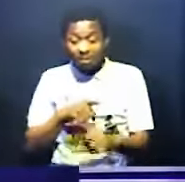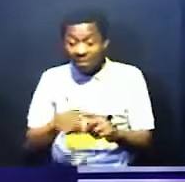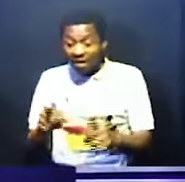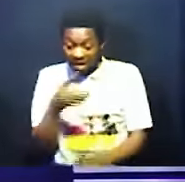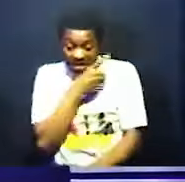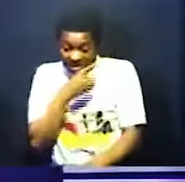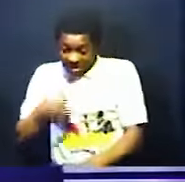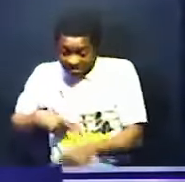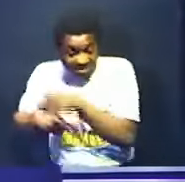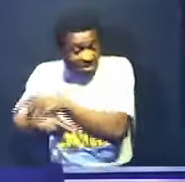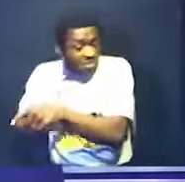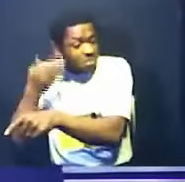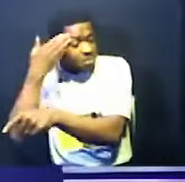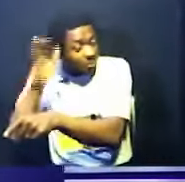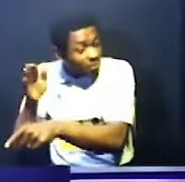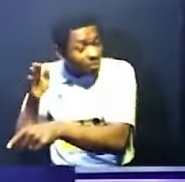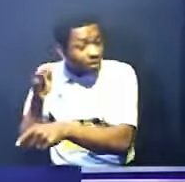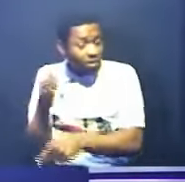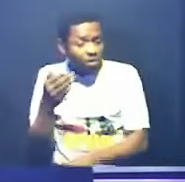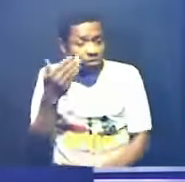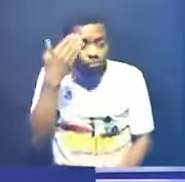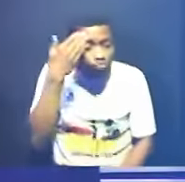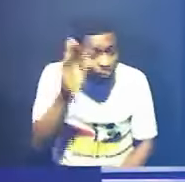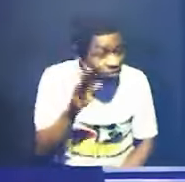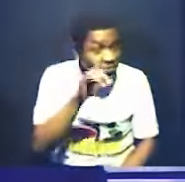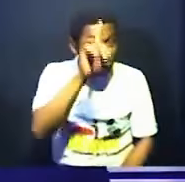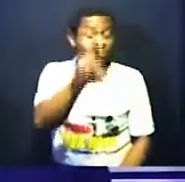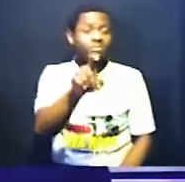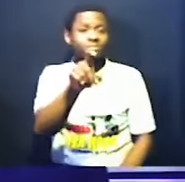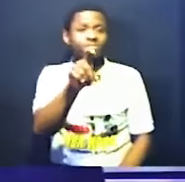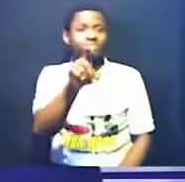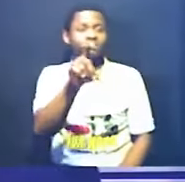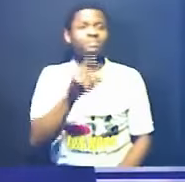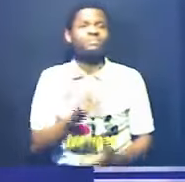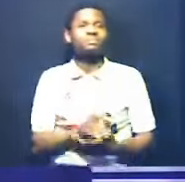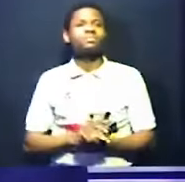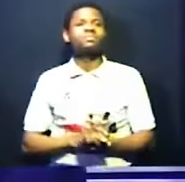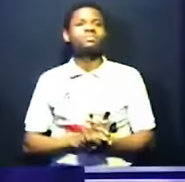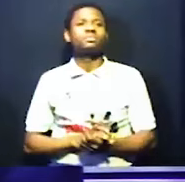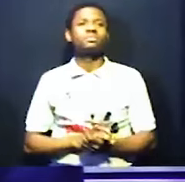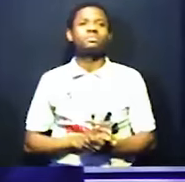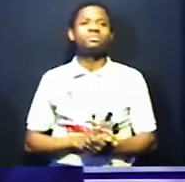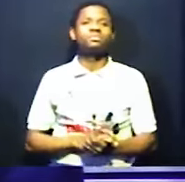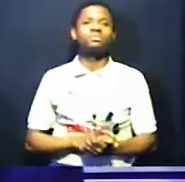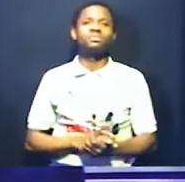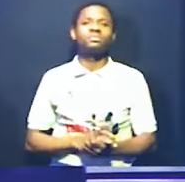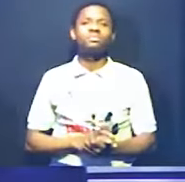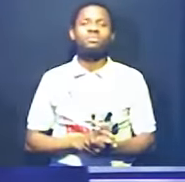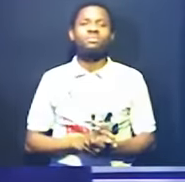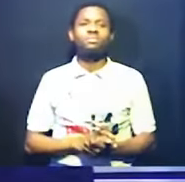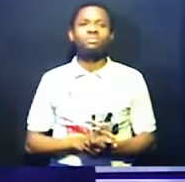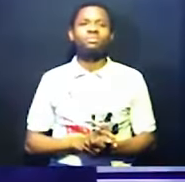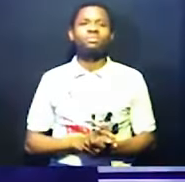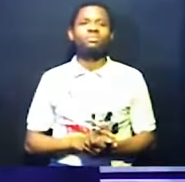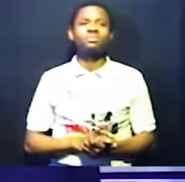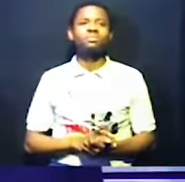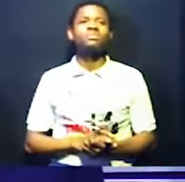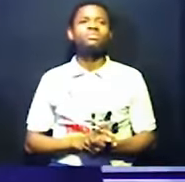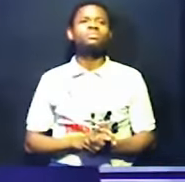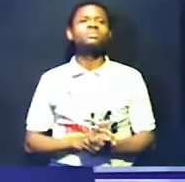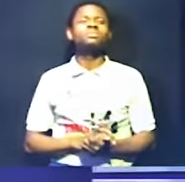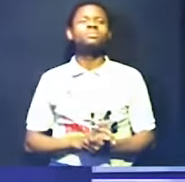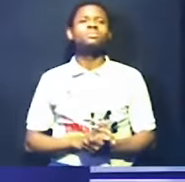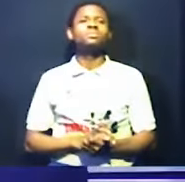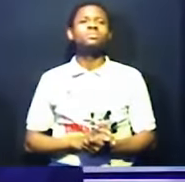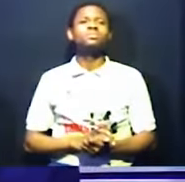it? And Nathan catches Solomon. Solomon, Nina, Bathsheba